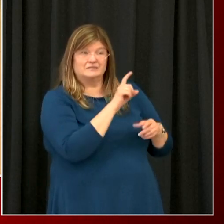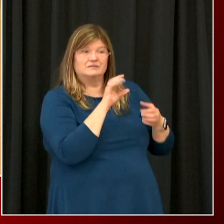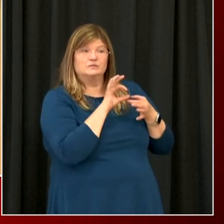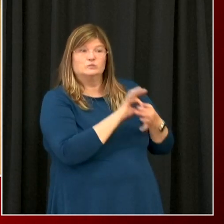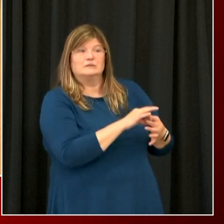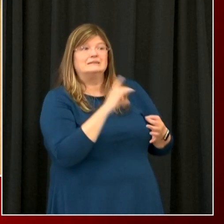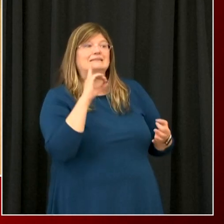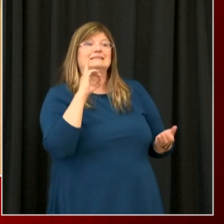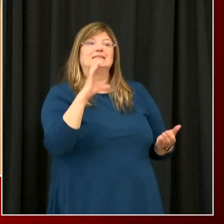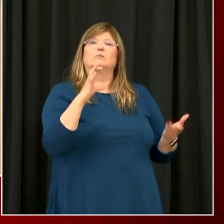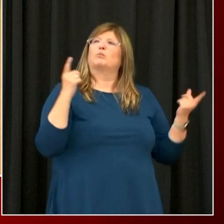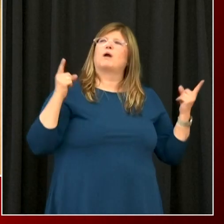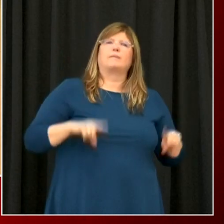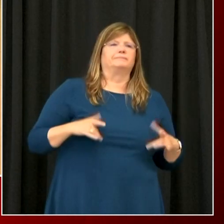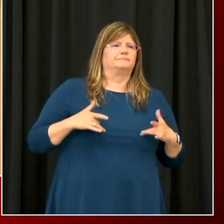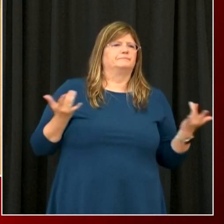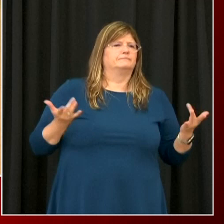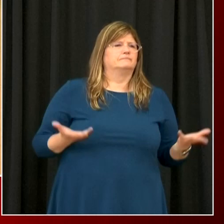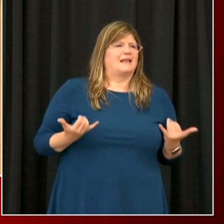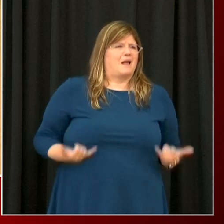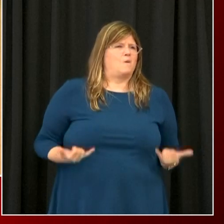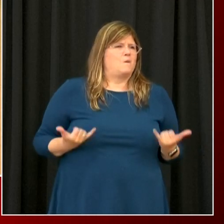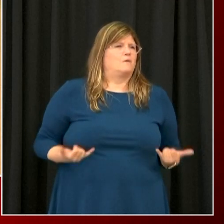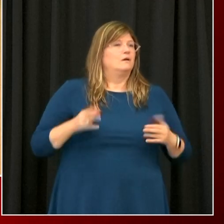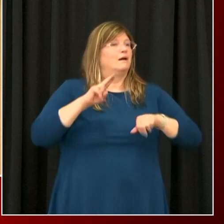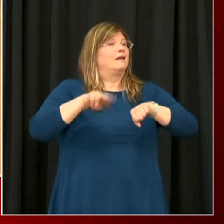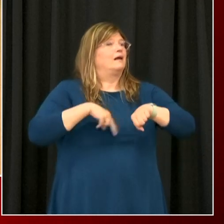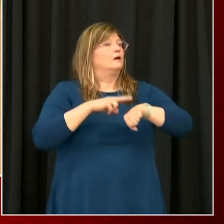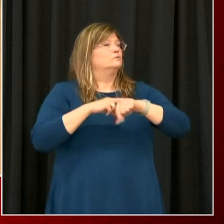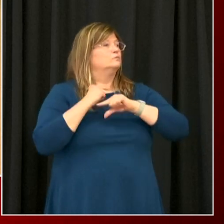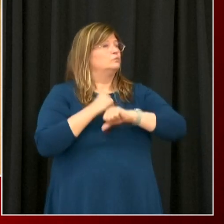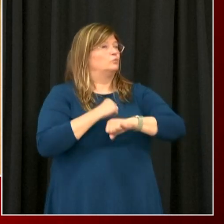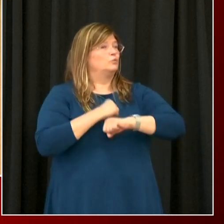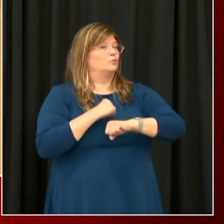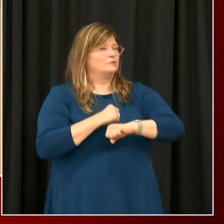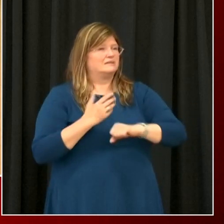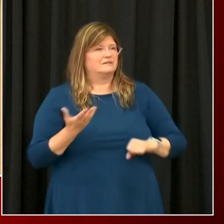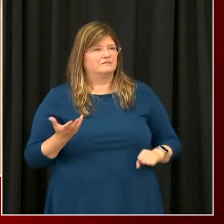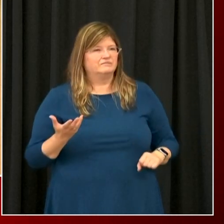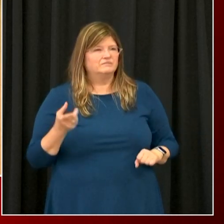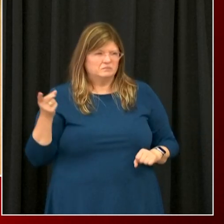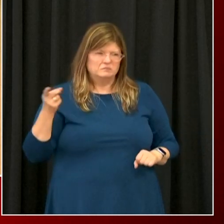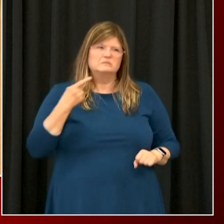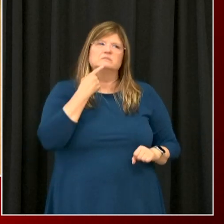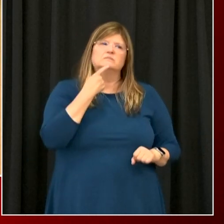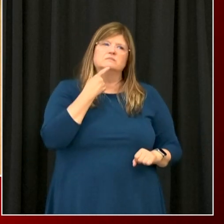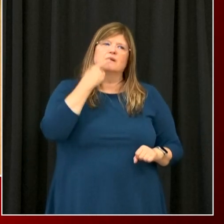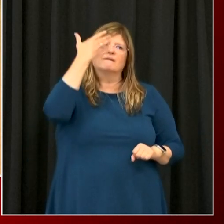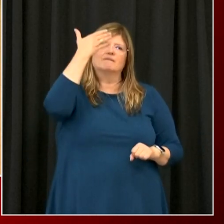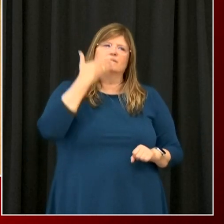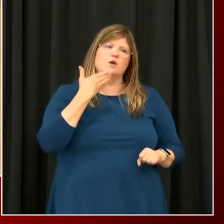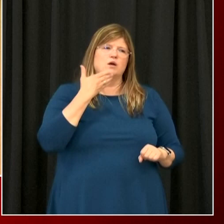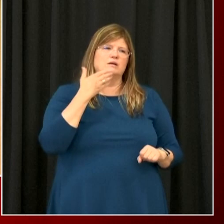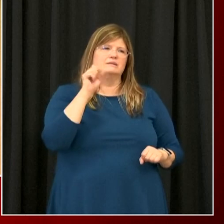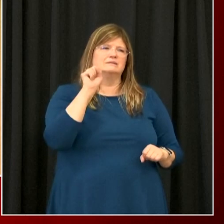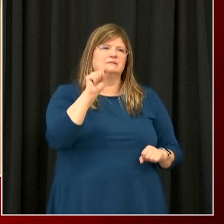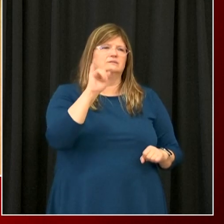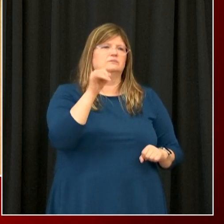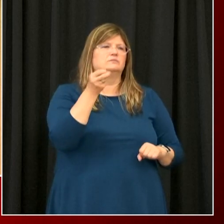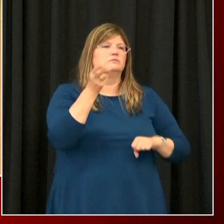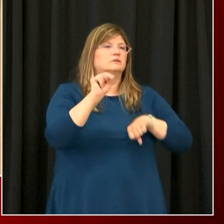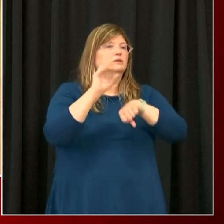start with the National Guard, and I know you mentioned some of this outside of St. John's earlier today. We are learning from the DC National Guard that